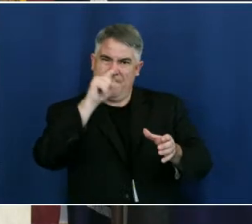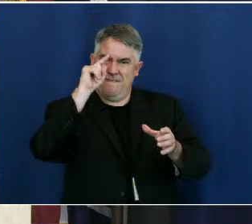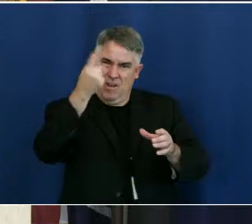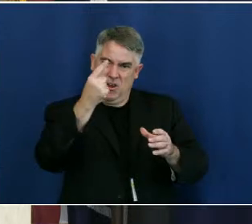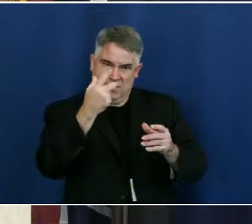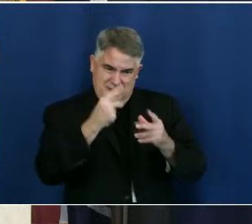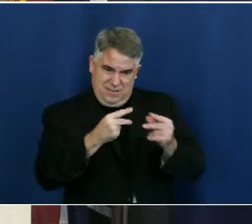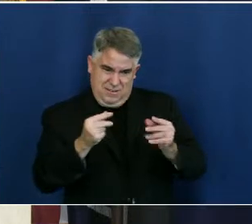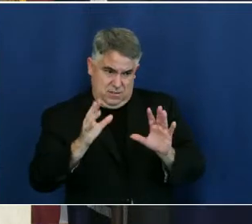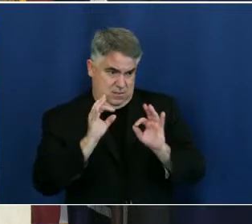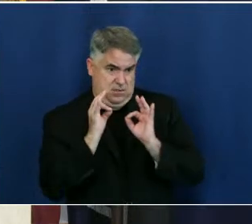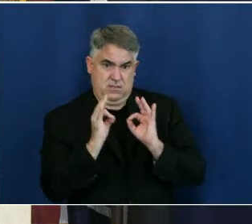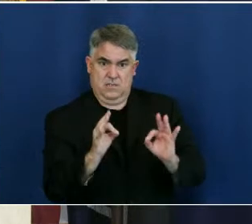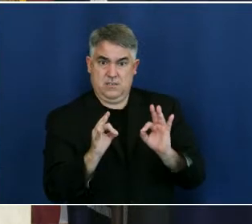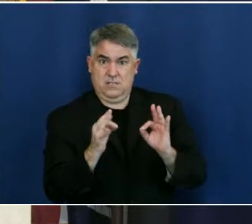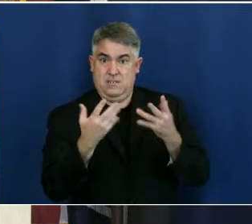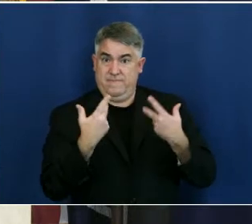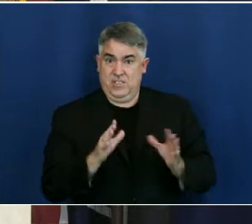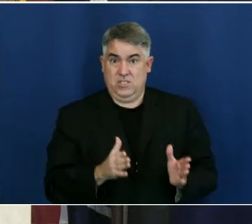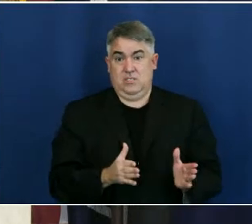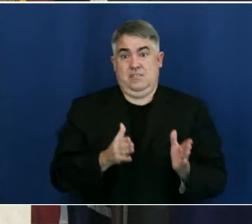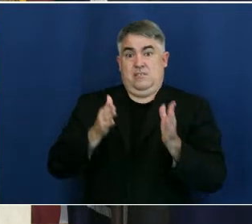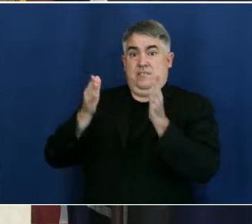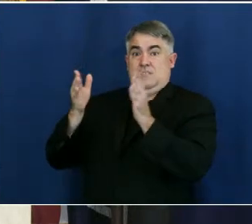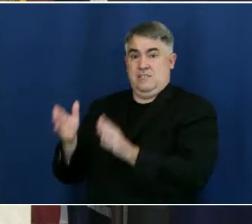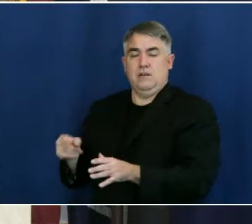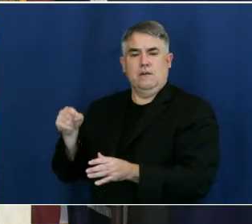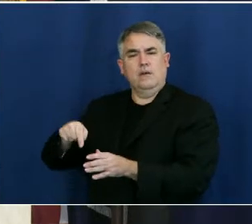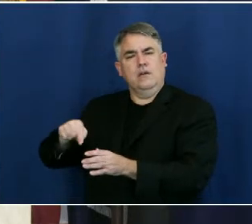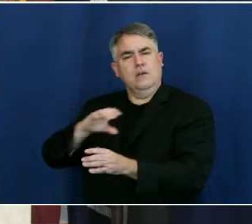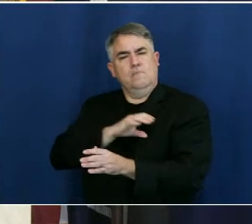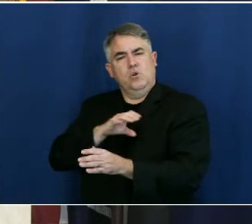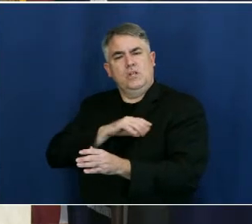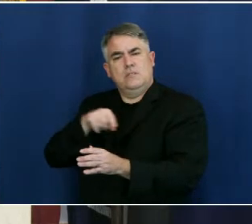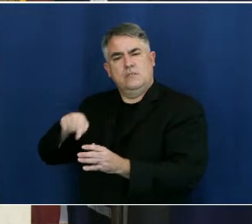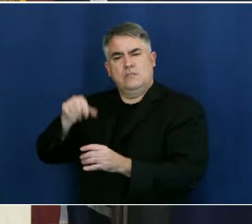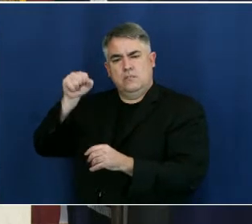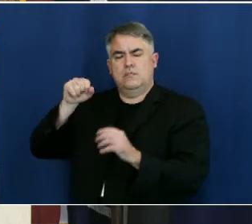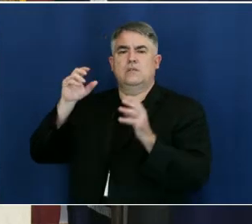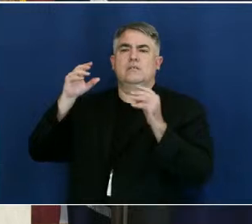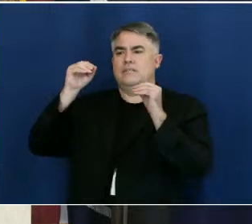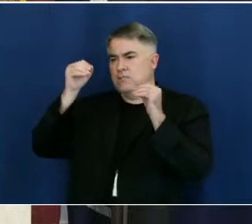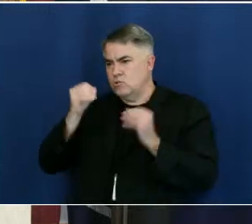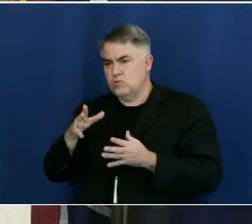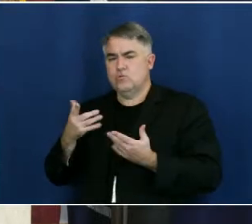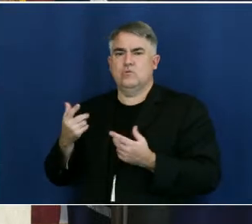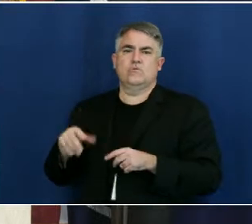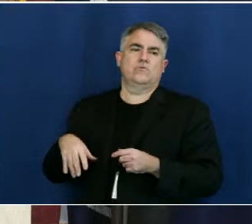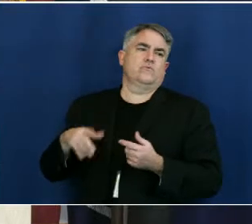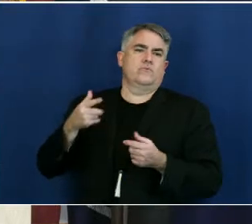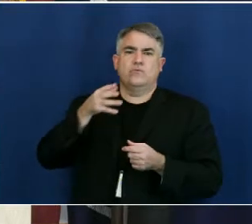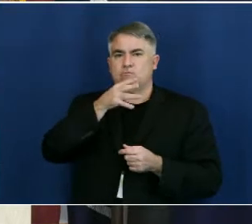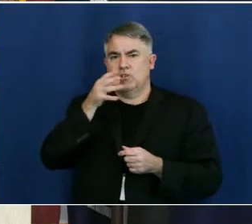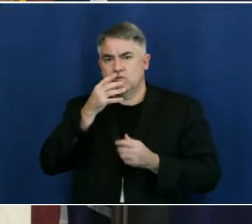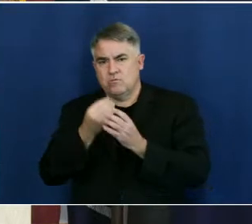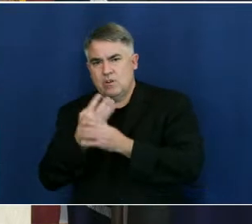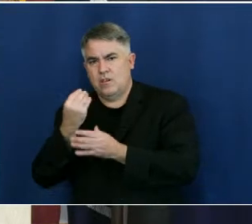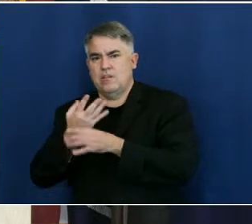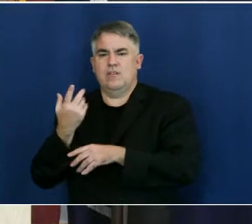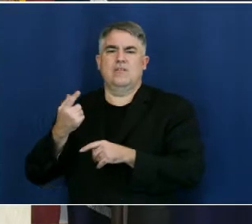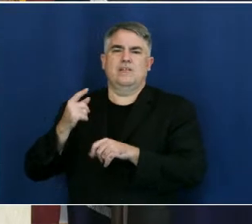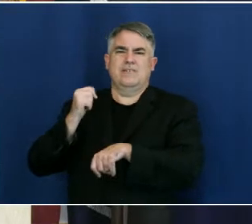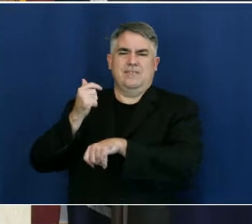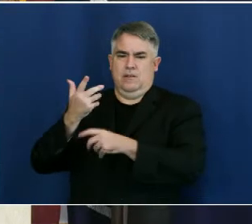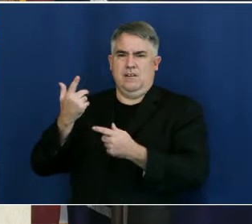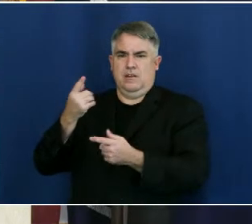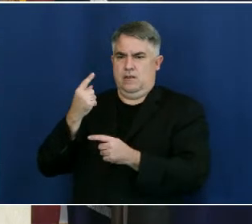is law enforcement, and teachers are included in that. And that has been the system since we shared last year. That is still the system